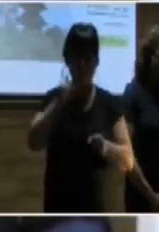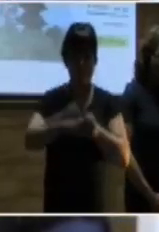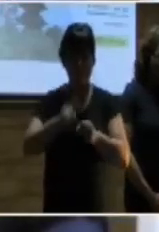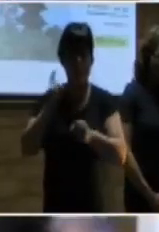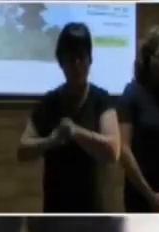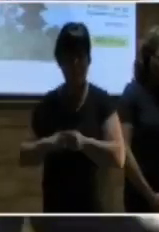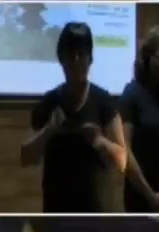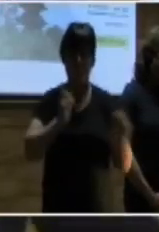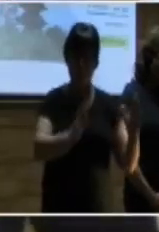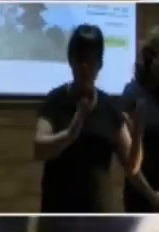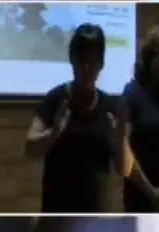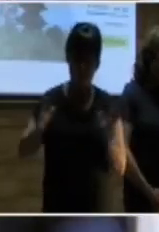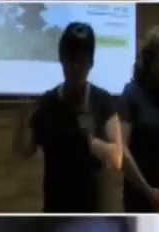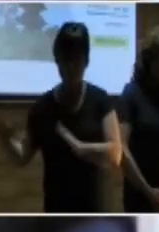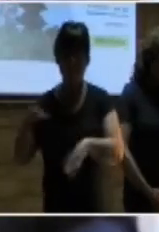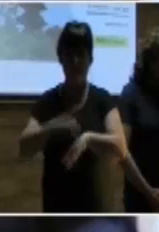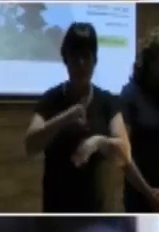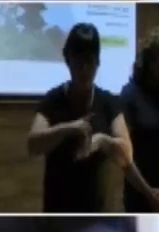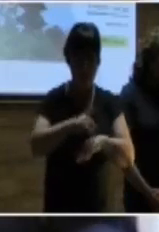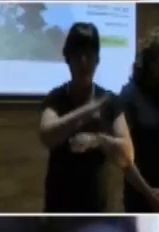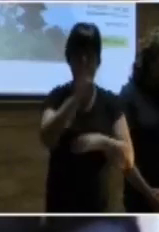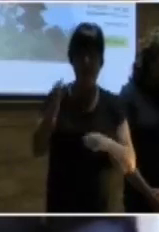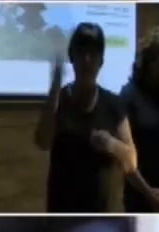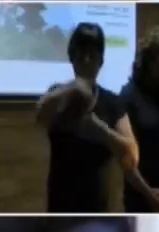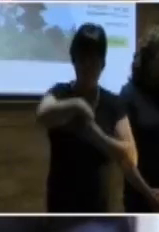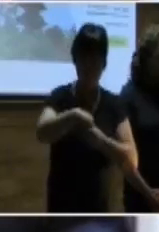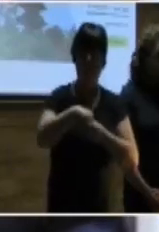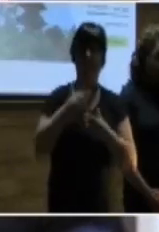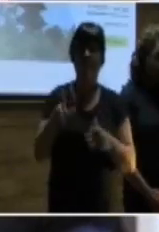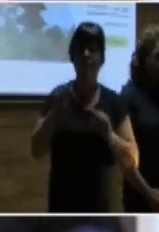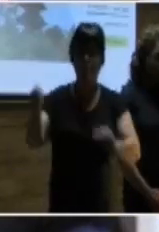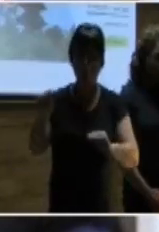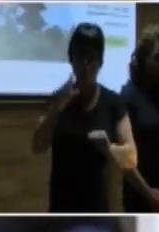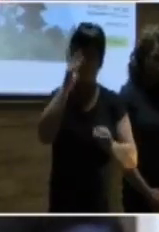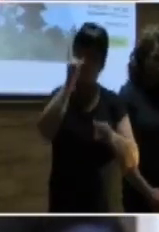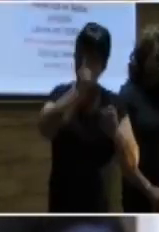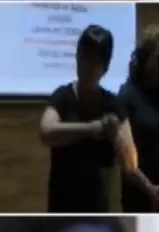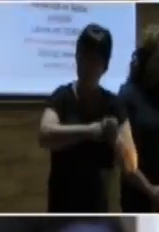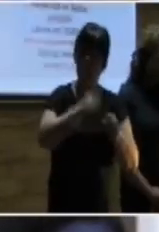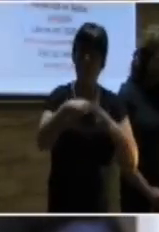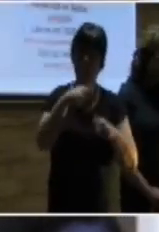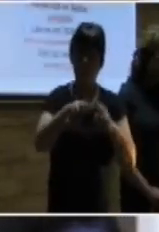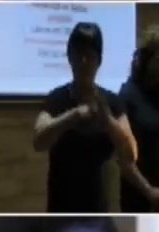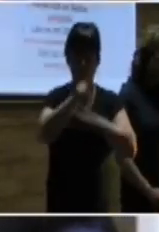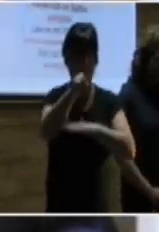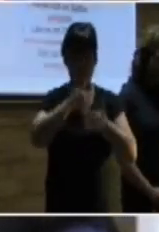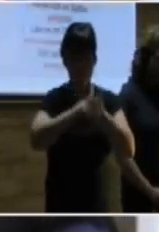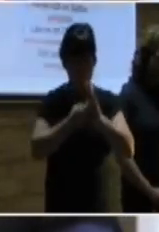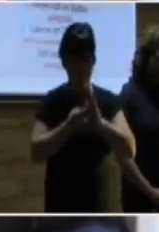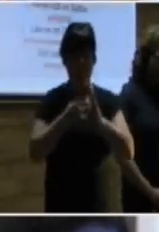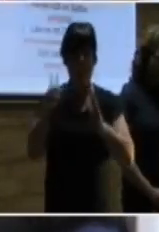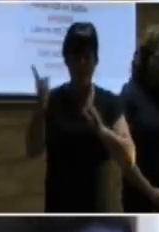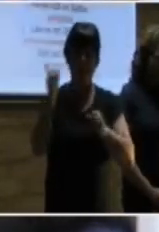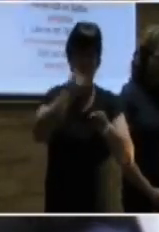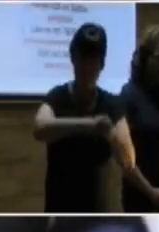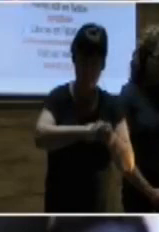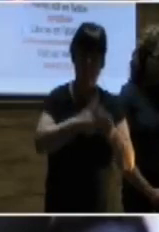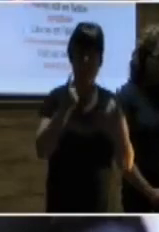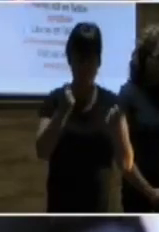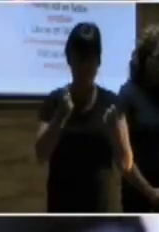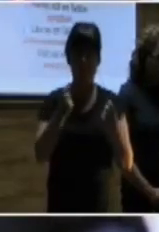development, and you know, it's their right, it's their disease, and they need to be involved in it. Now I'm going to stop, and